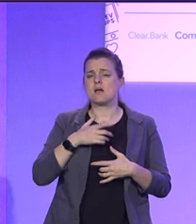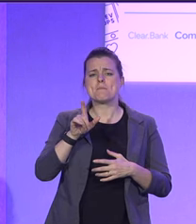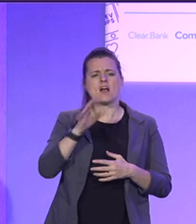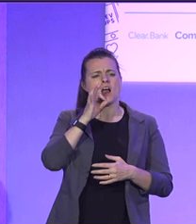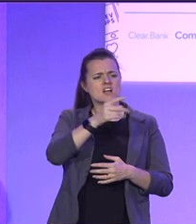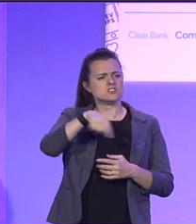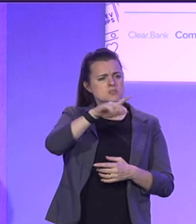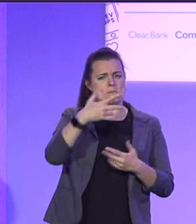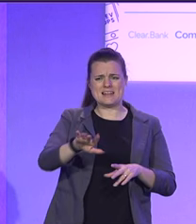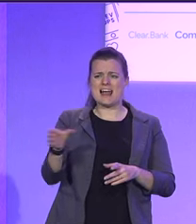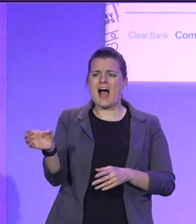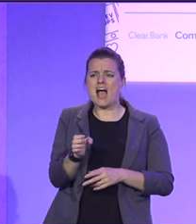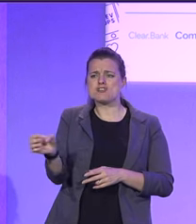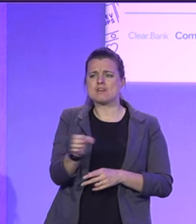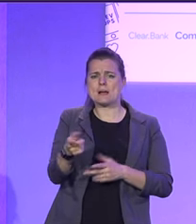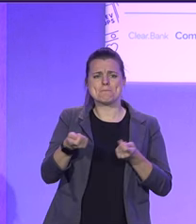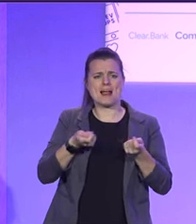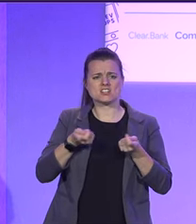or are a hiring manager at some point?